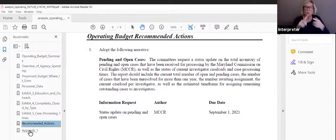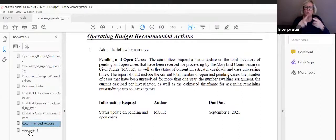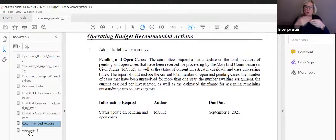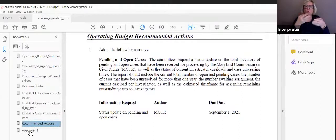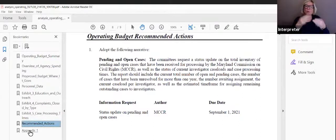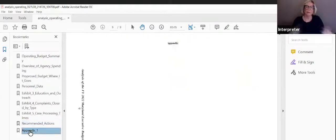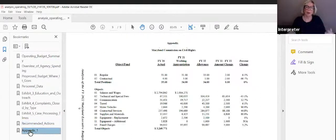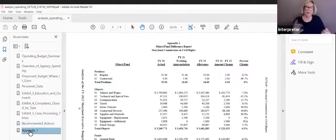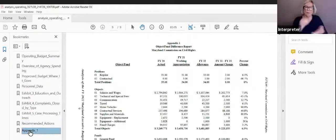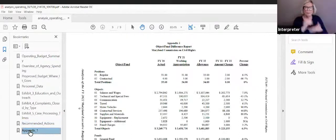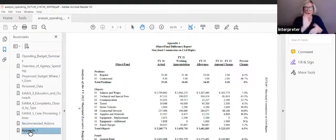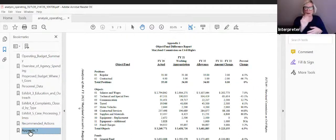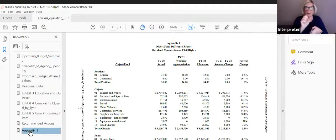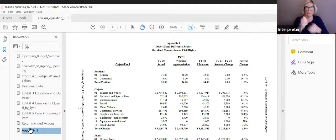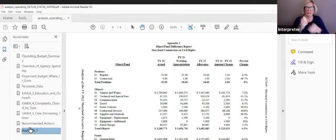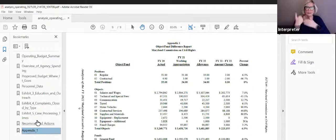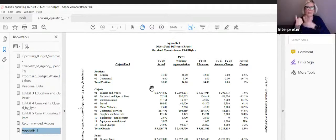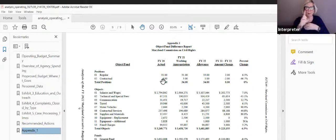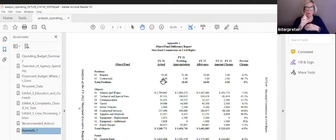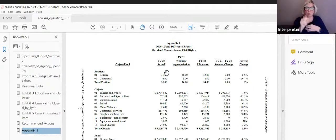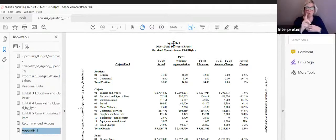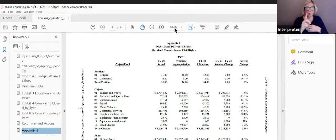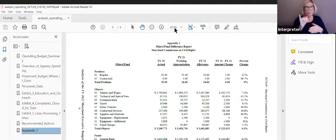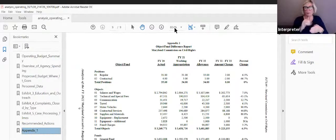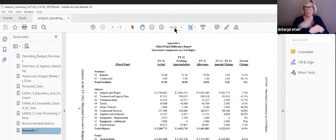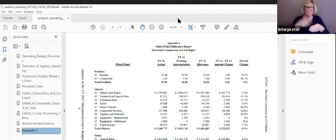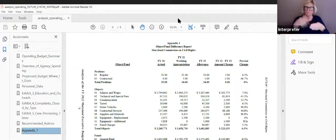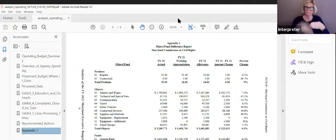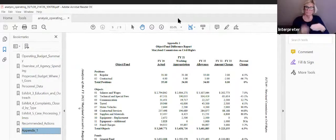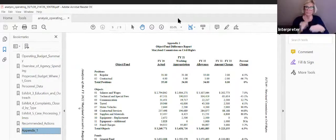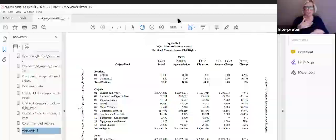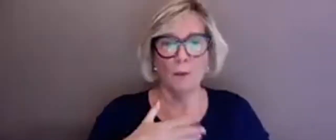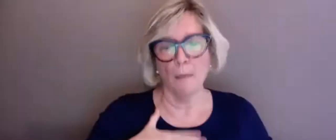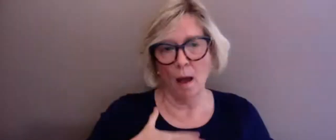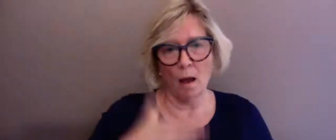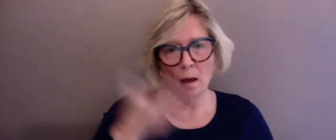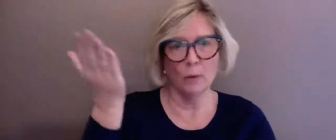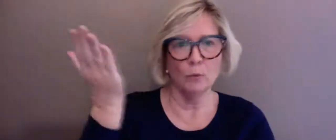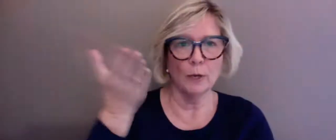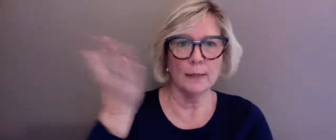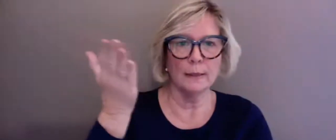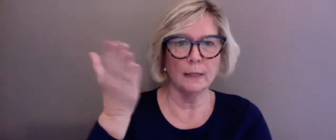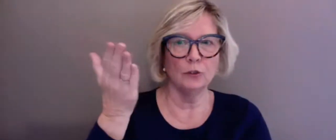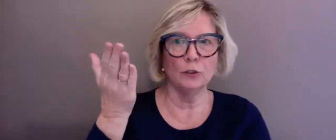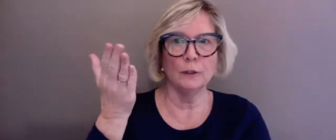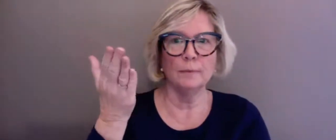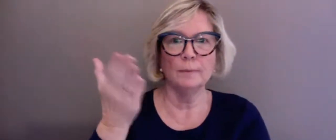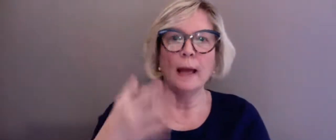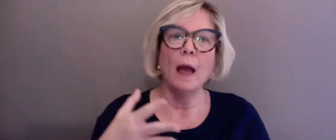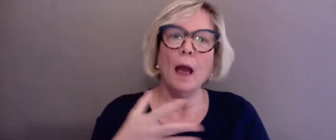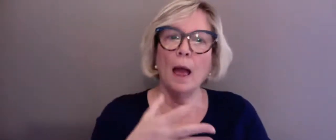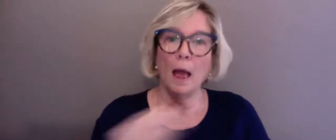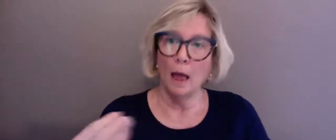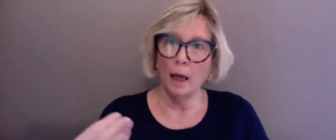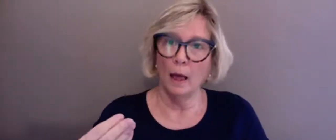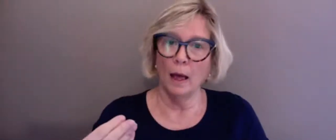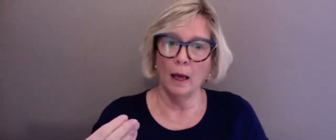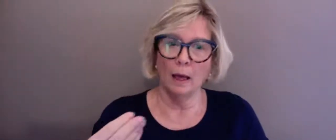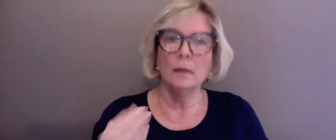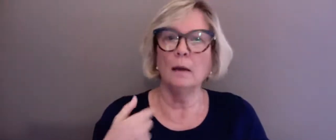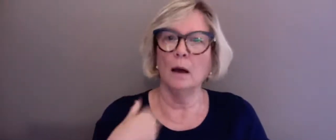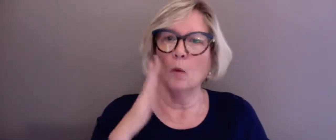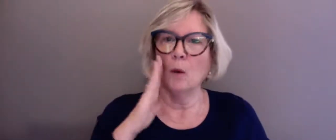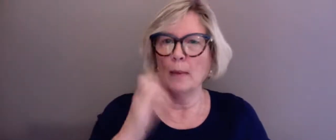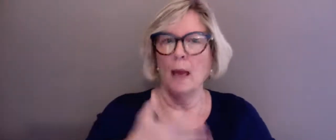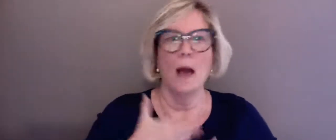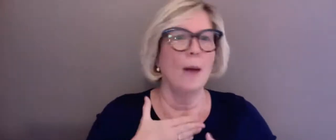I believe that concludes my presentation. And with that, I will be happy to